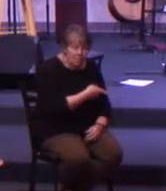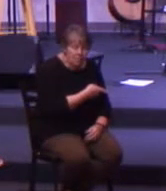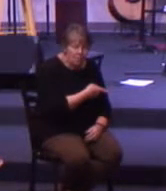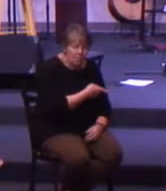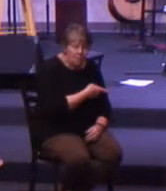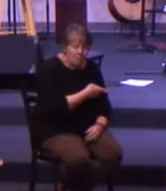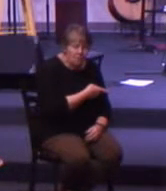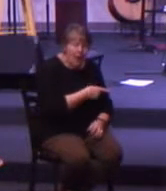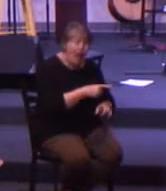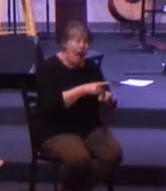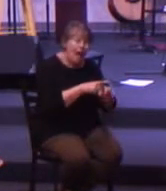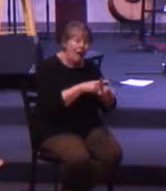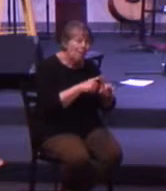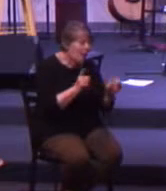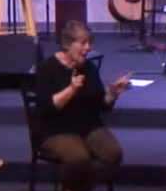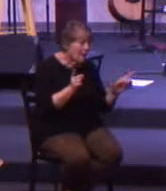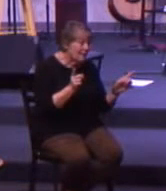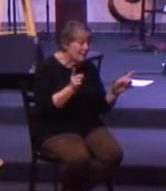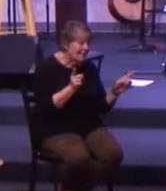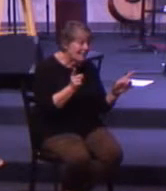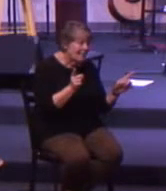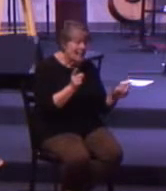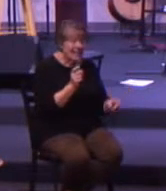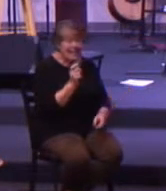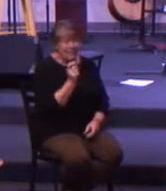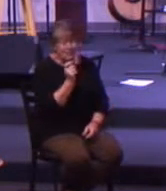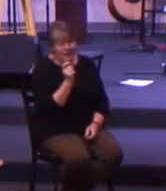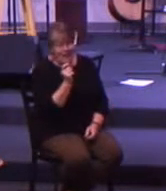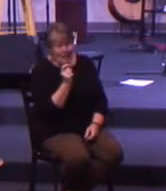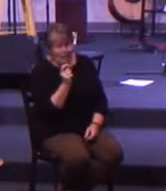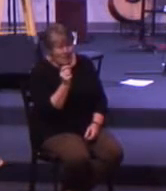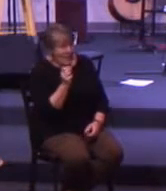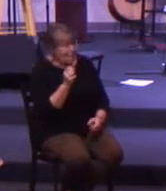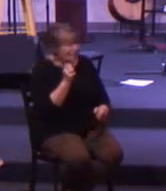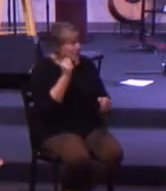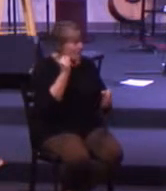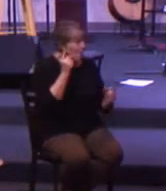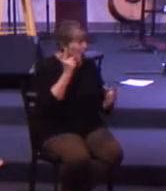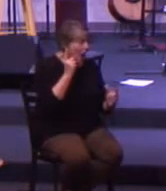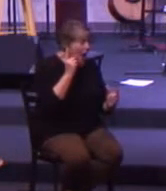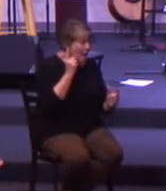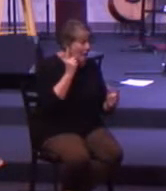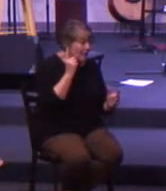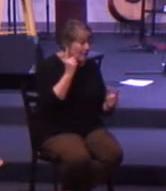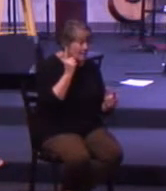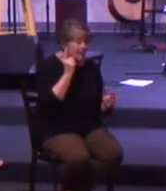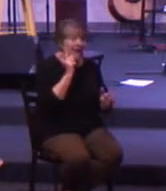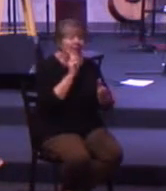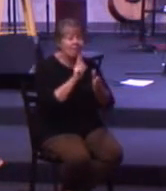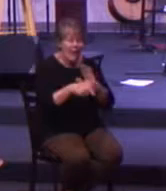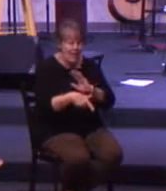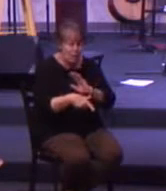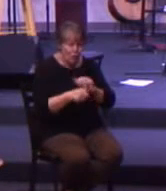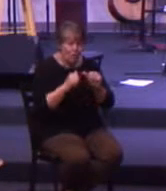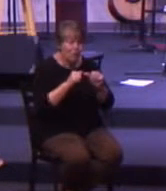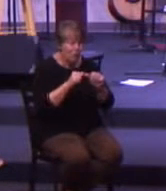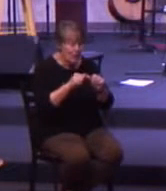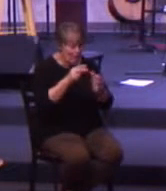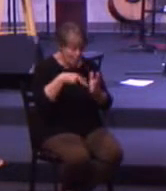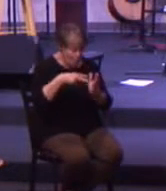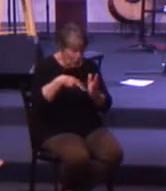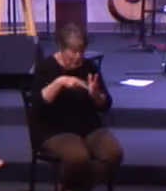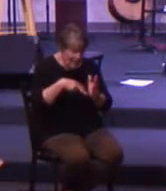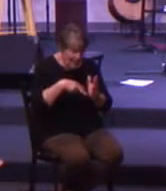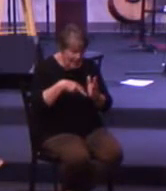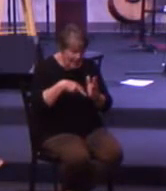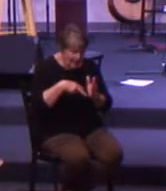But there's a twist that comes later on in the story that has made me call